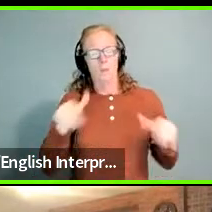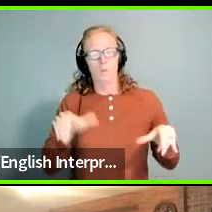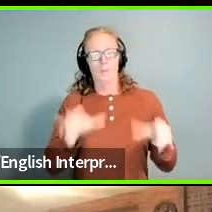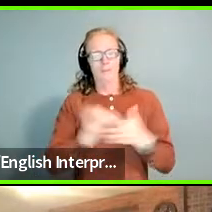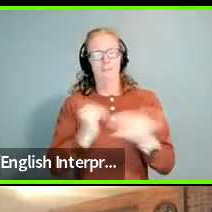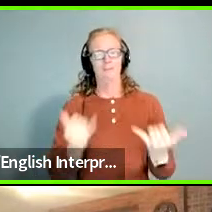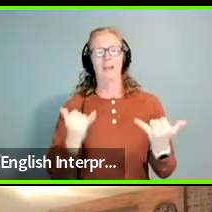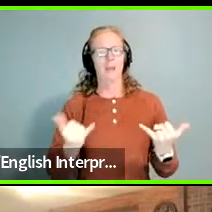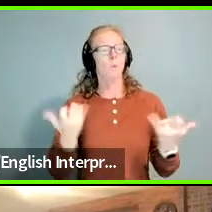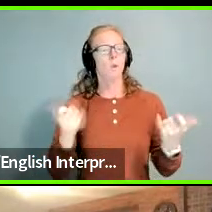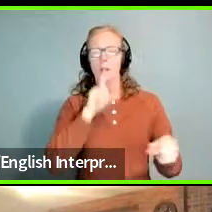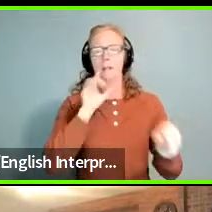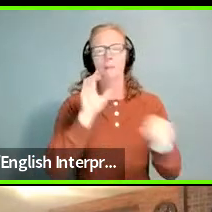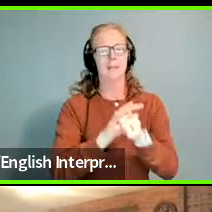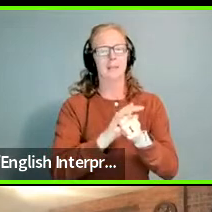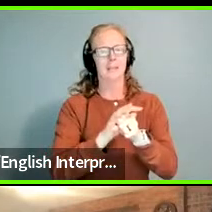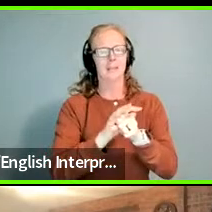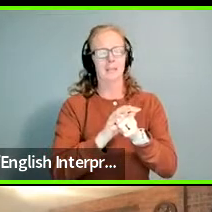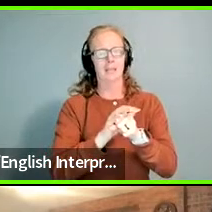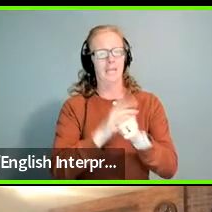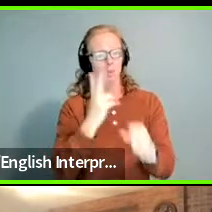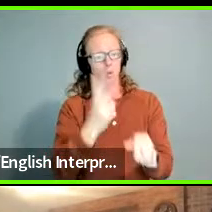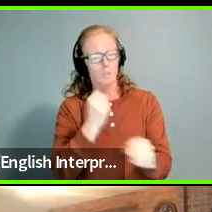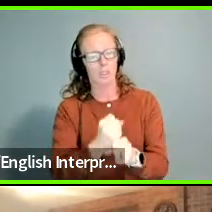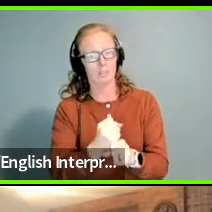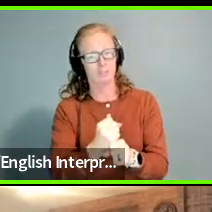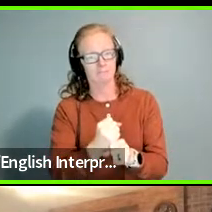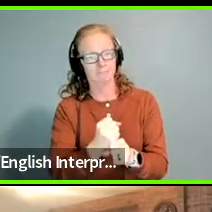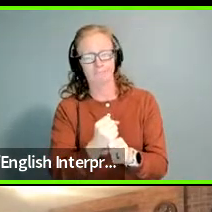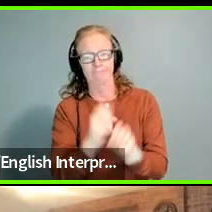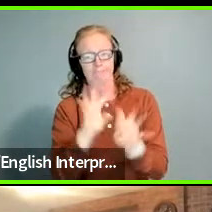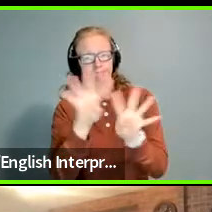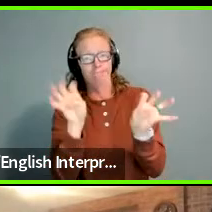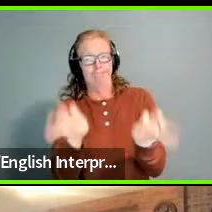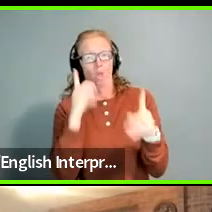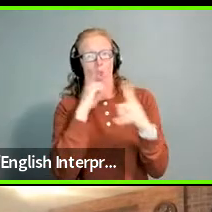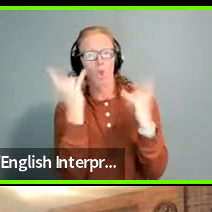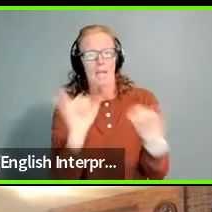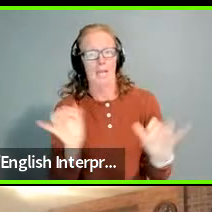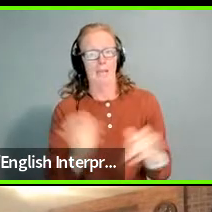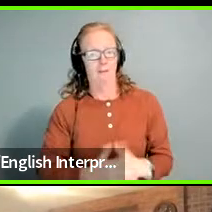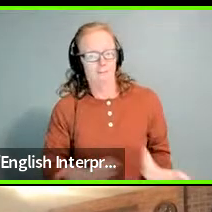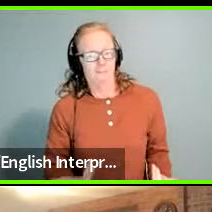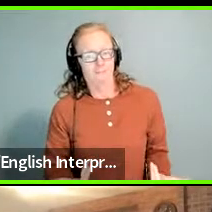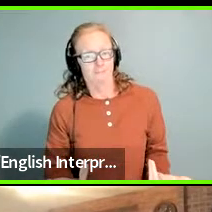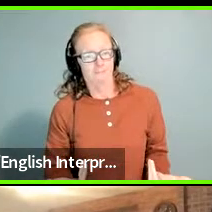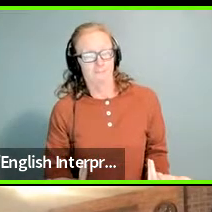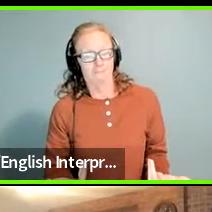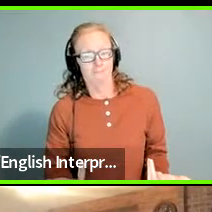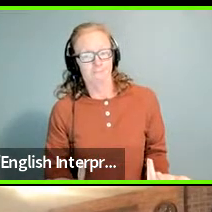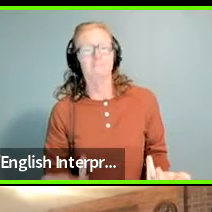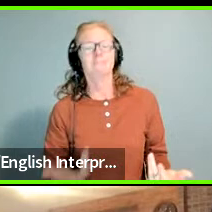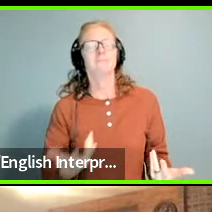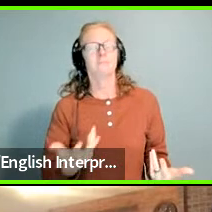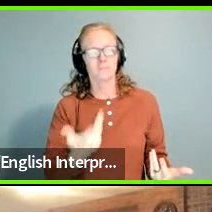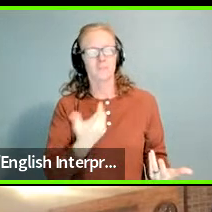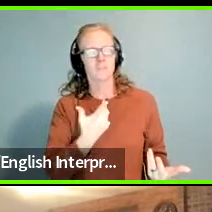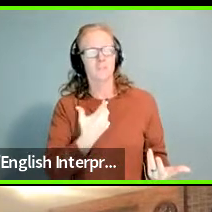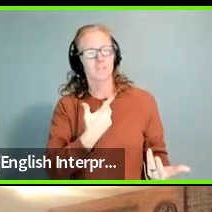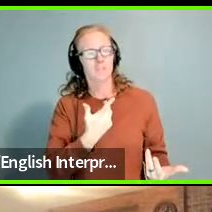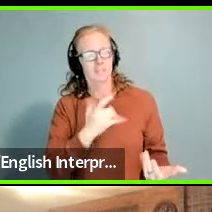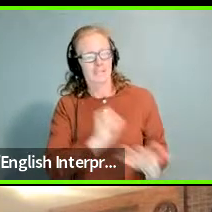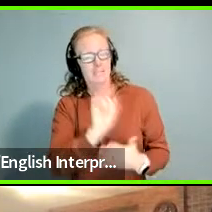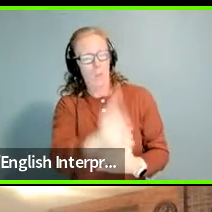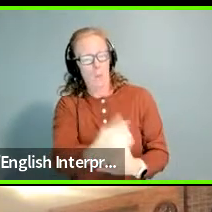already been committed to. And in 2 years, we don't know what the work scope is going to look like. So that may be the